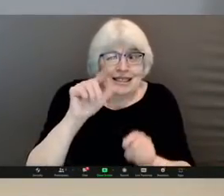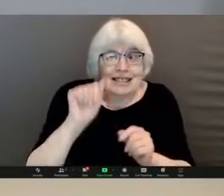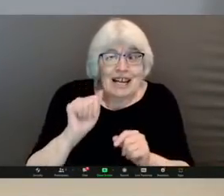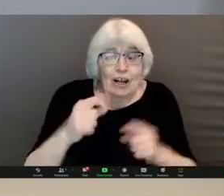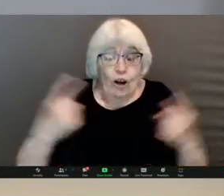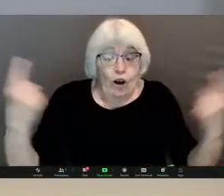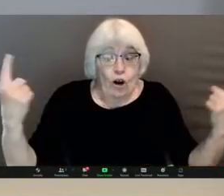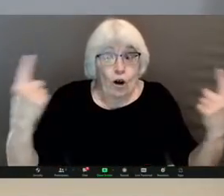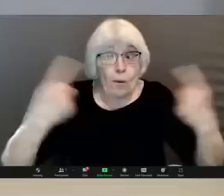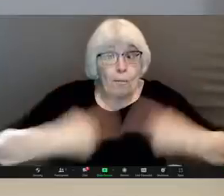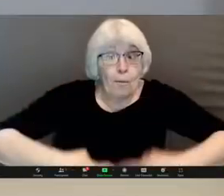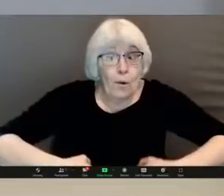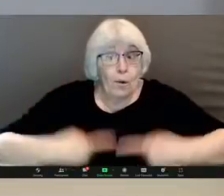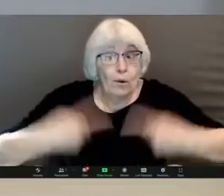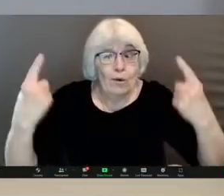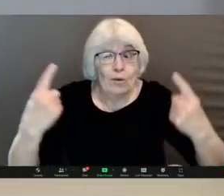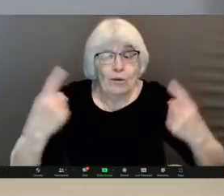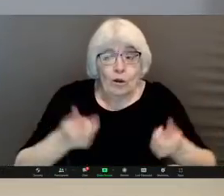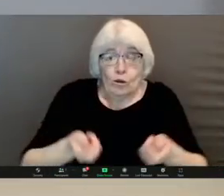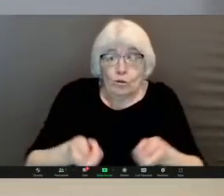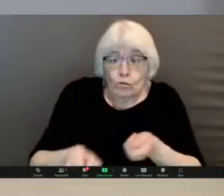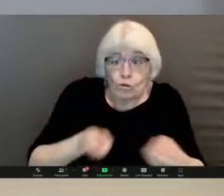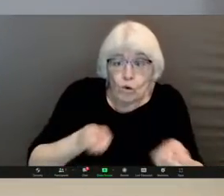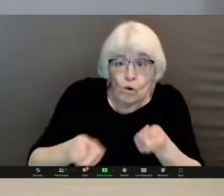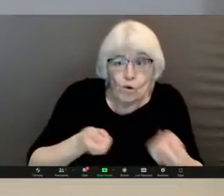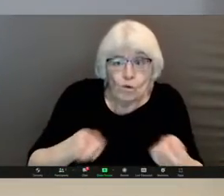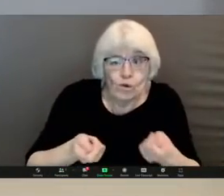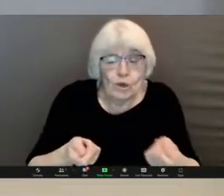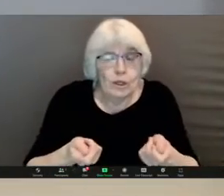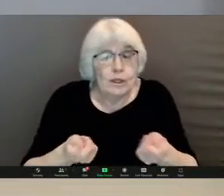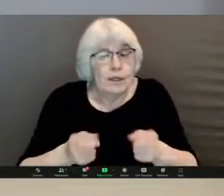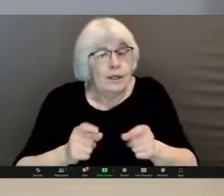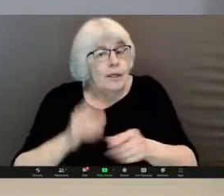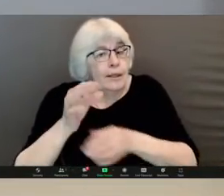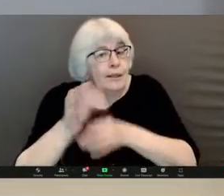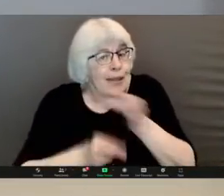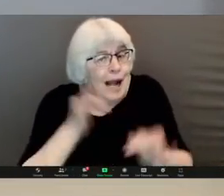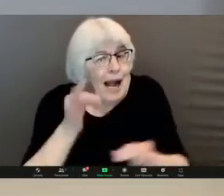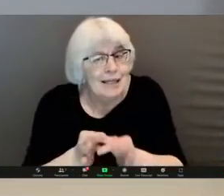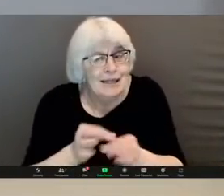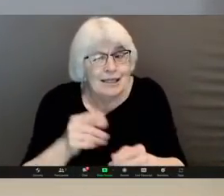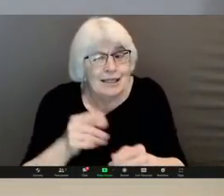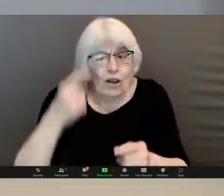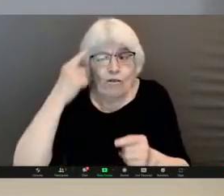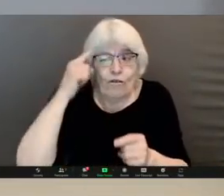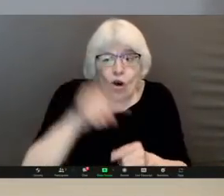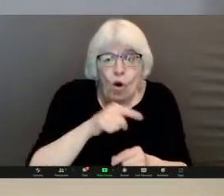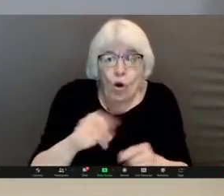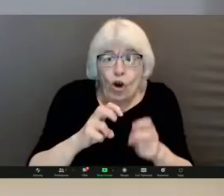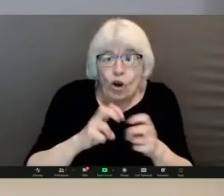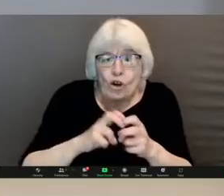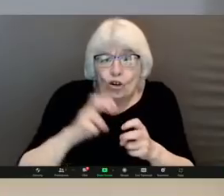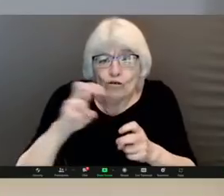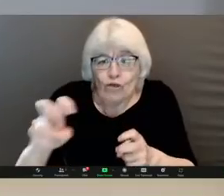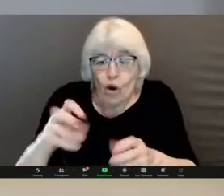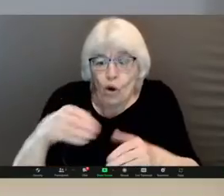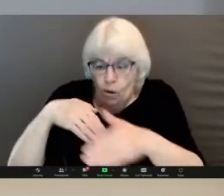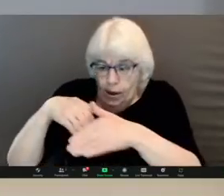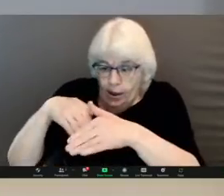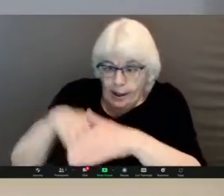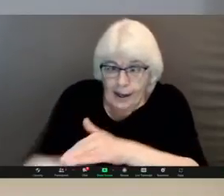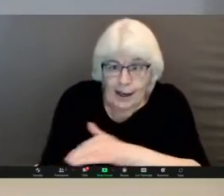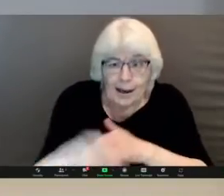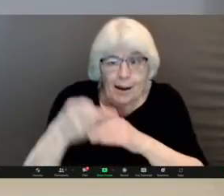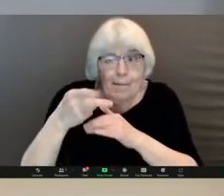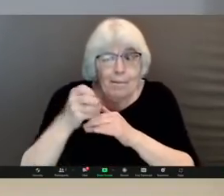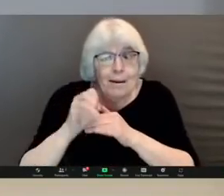for partially and unvaccinated travelers, and the PEI pass to verify vaccine status prior to travel, will remain in place